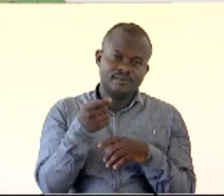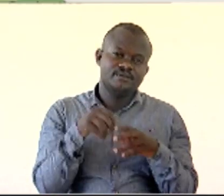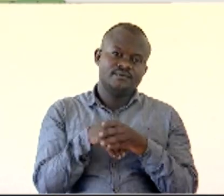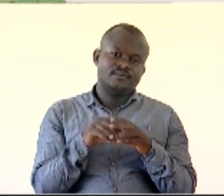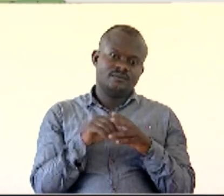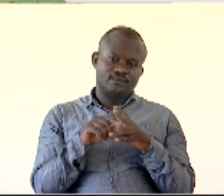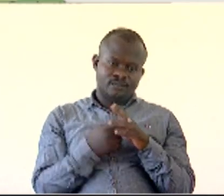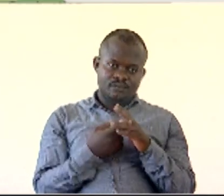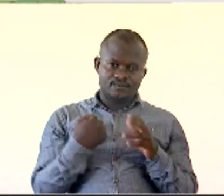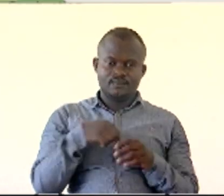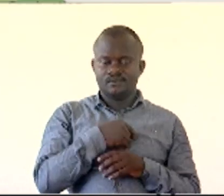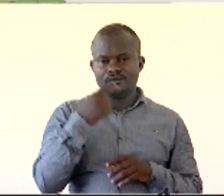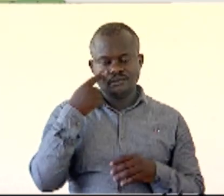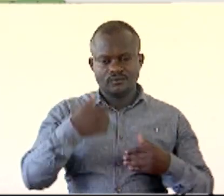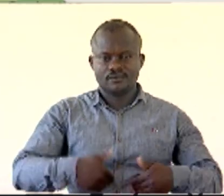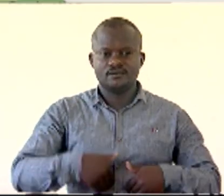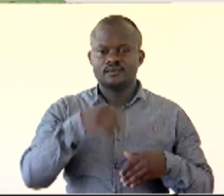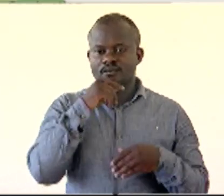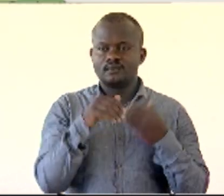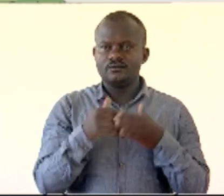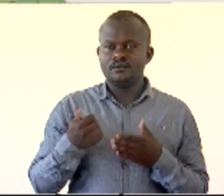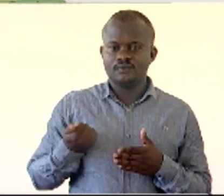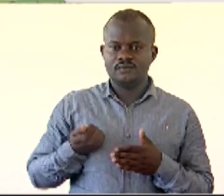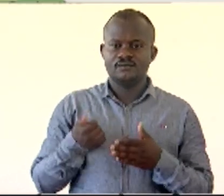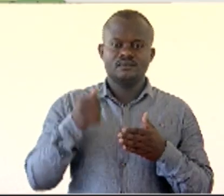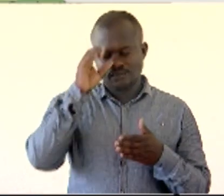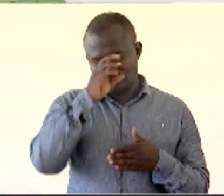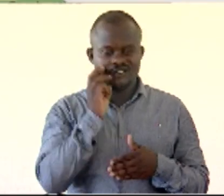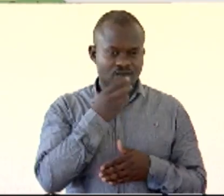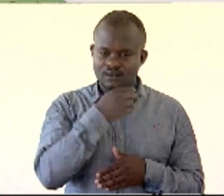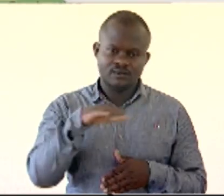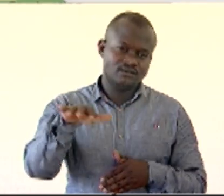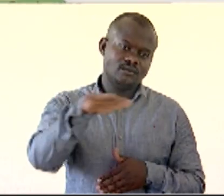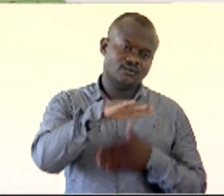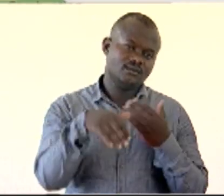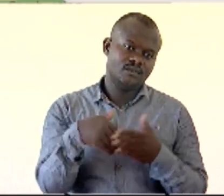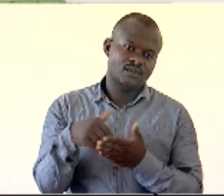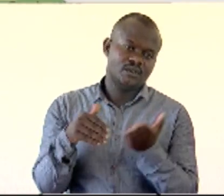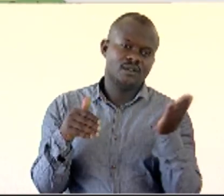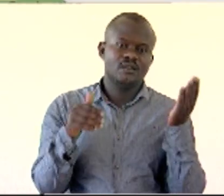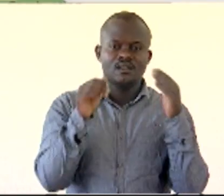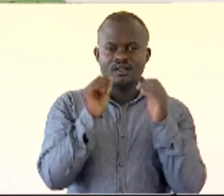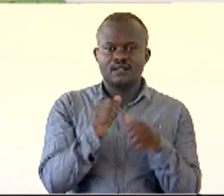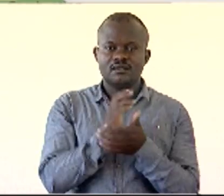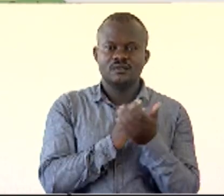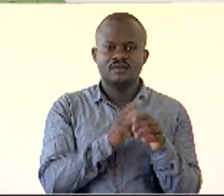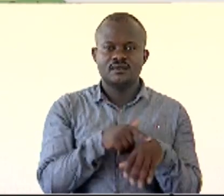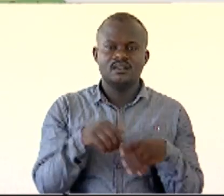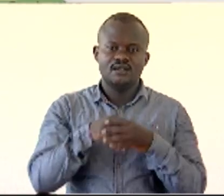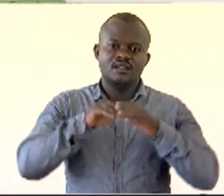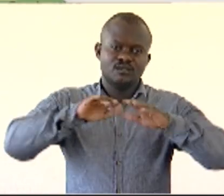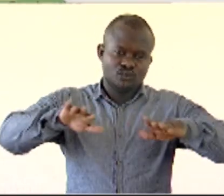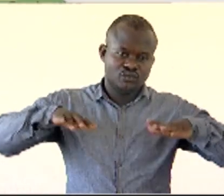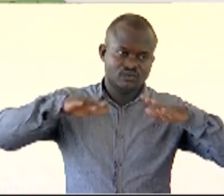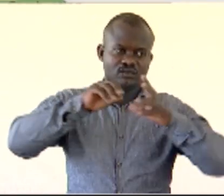we saw young boys and girls fetching water while standing there. They can sometimes swim in that